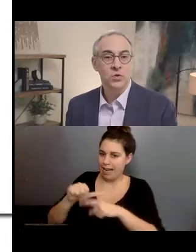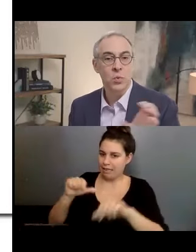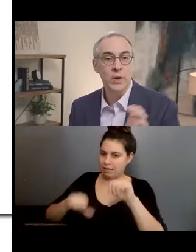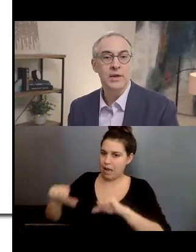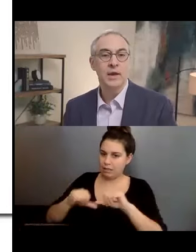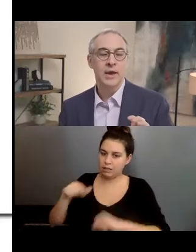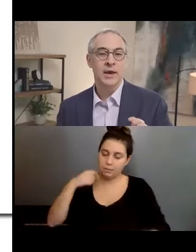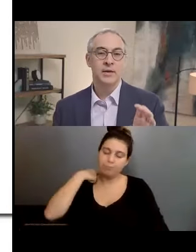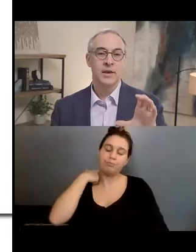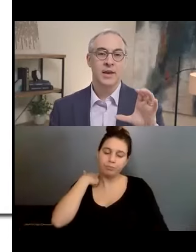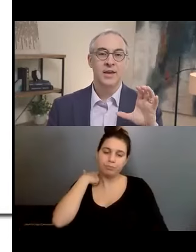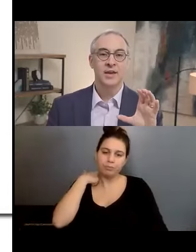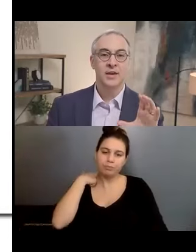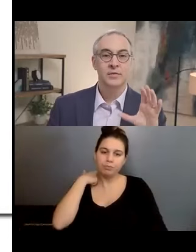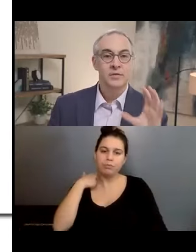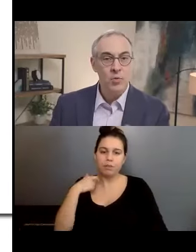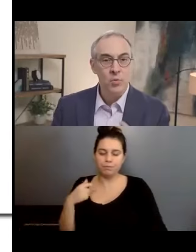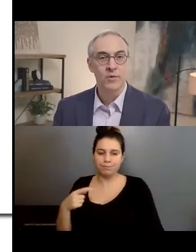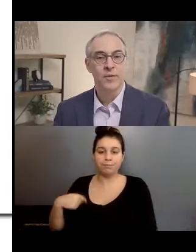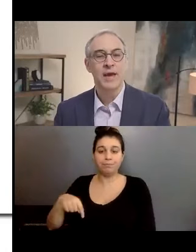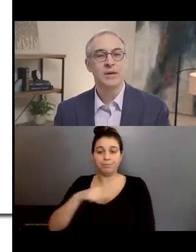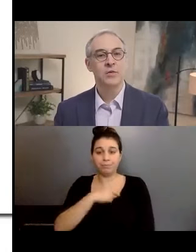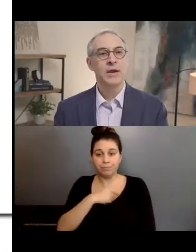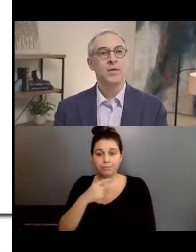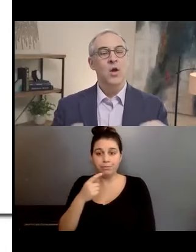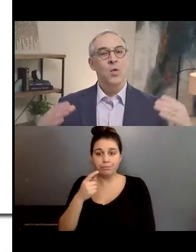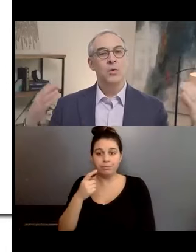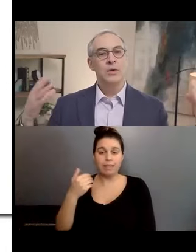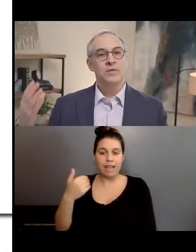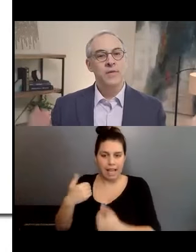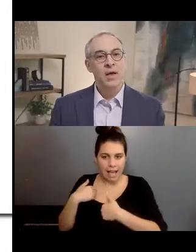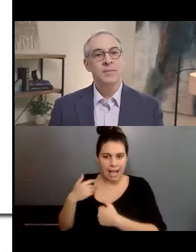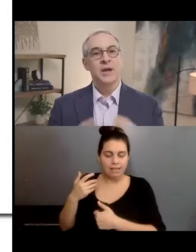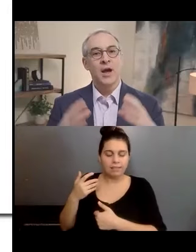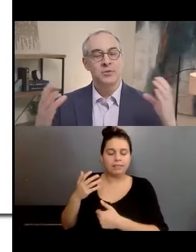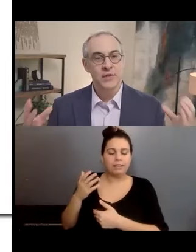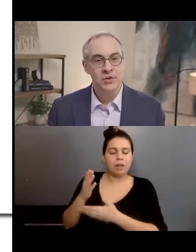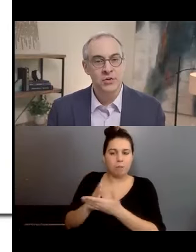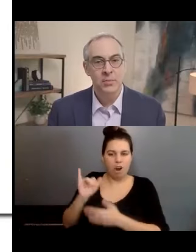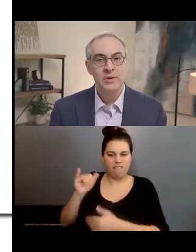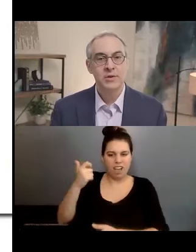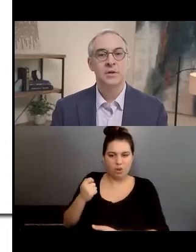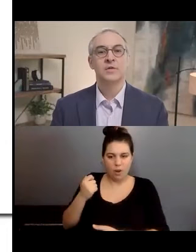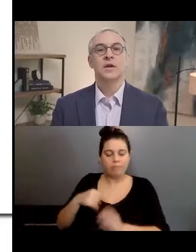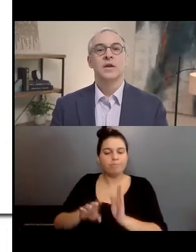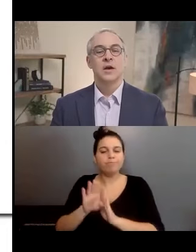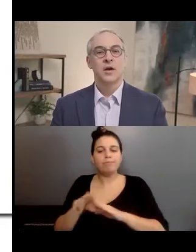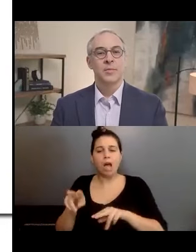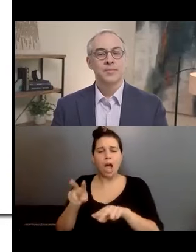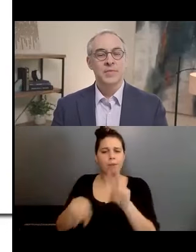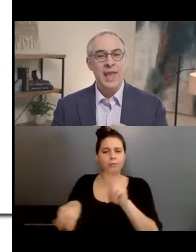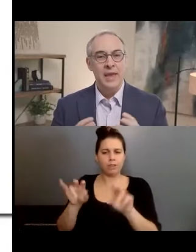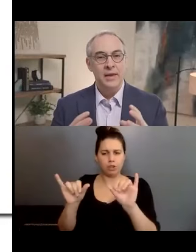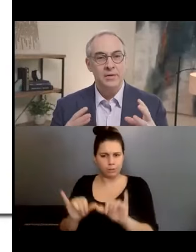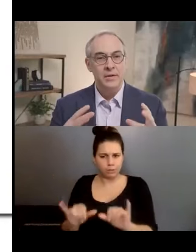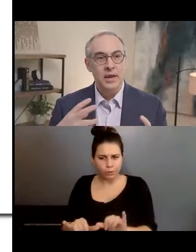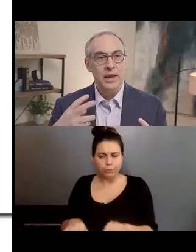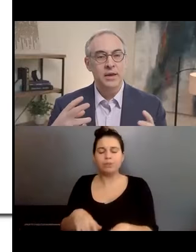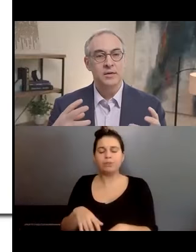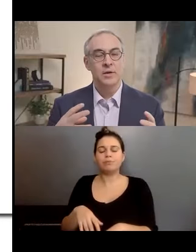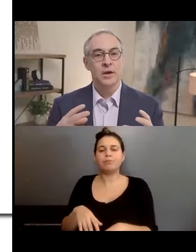so we had a subaward from that grant where we developed observational measures